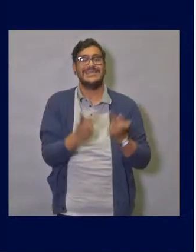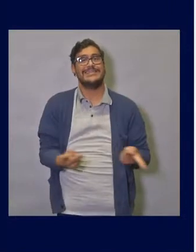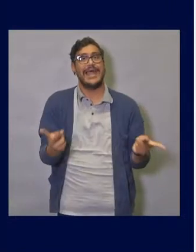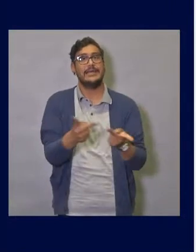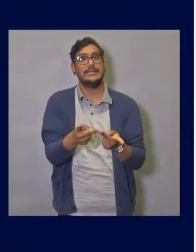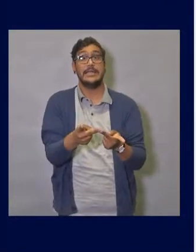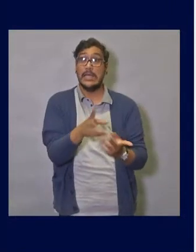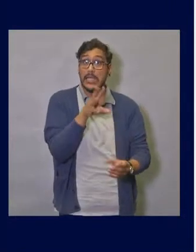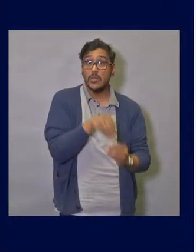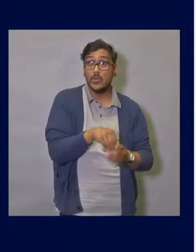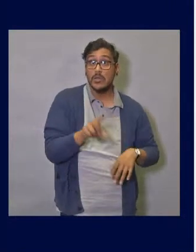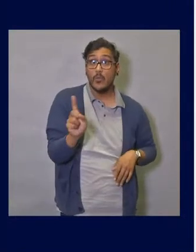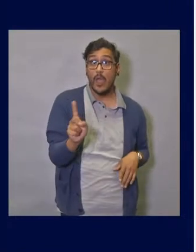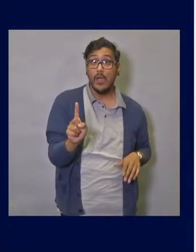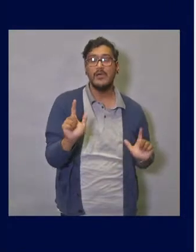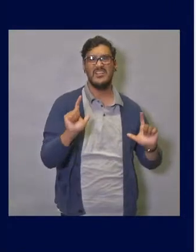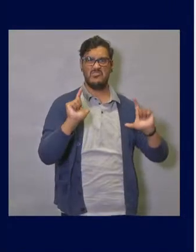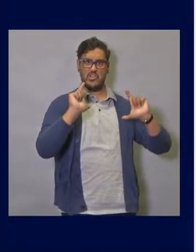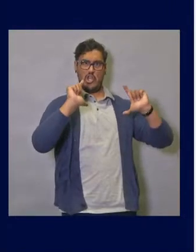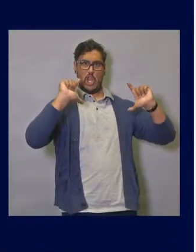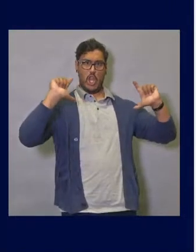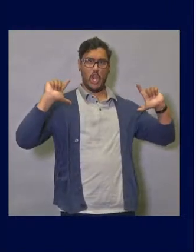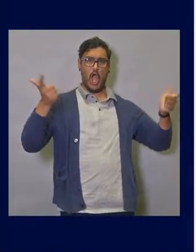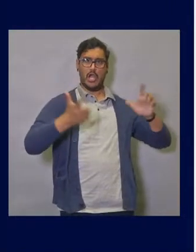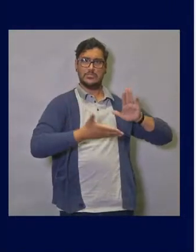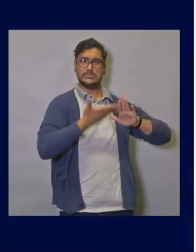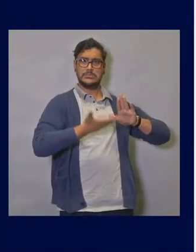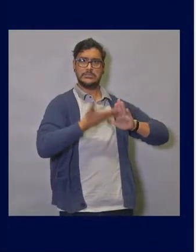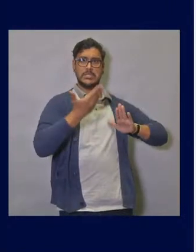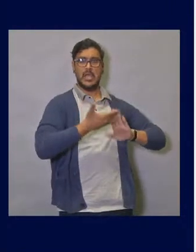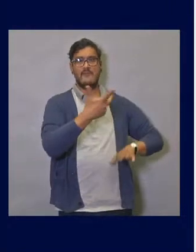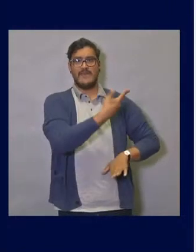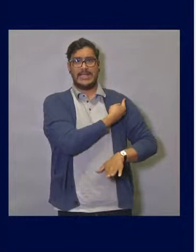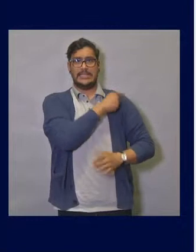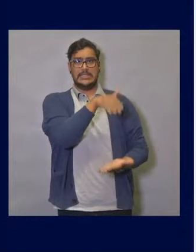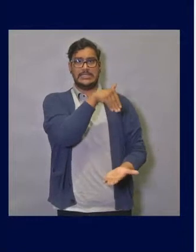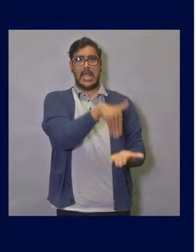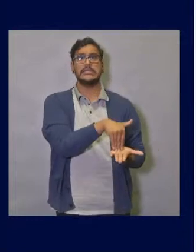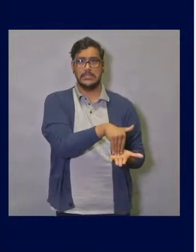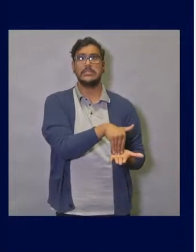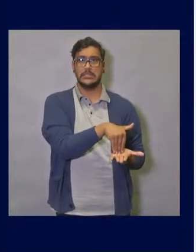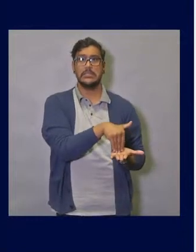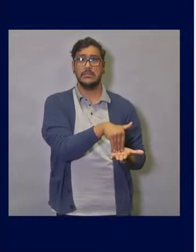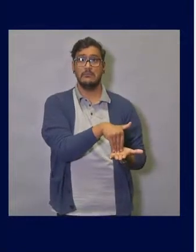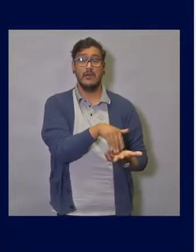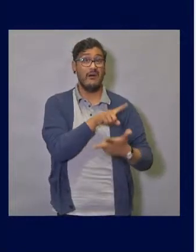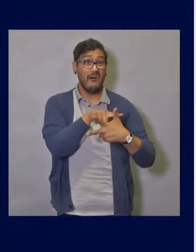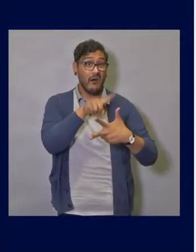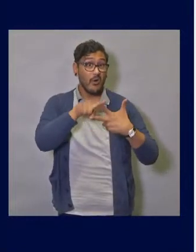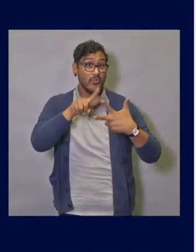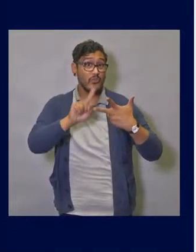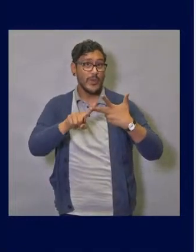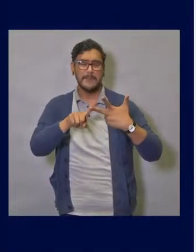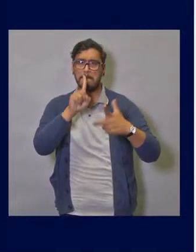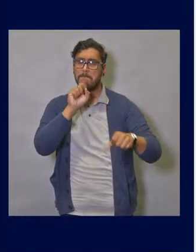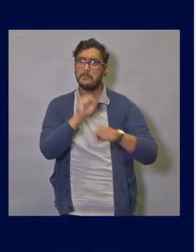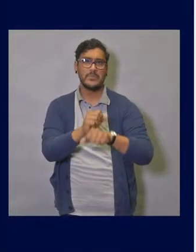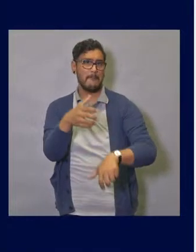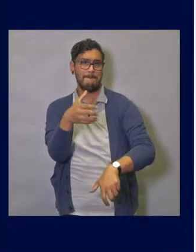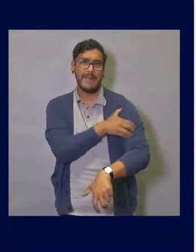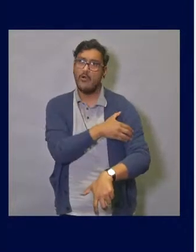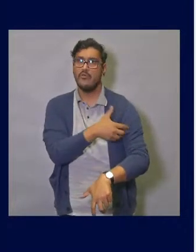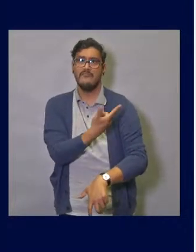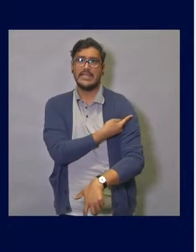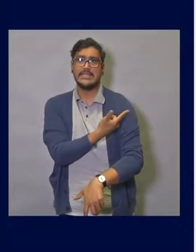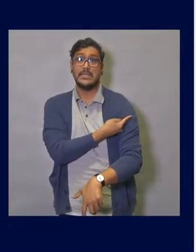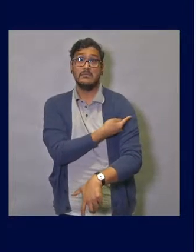our large county vaccine sites. All three of the vaccines are extraordinarily powerful. And in